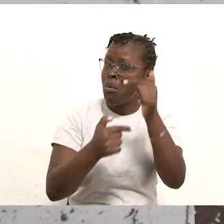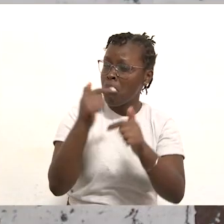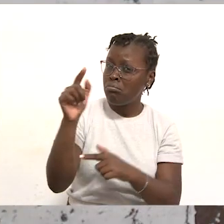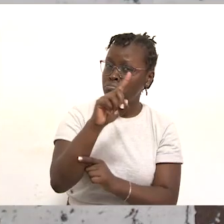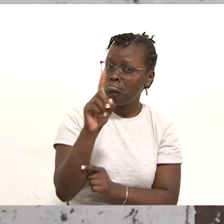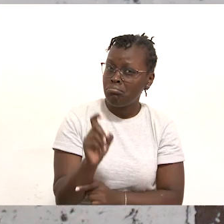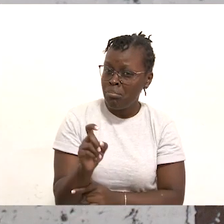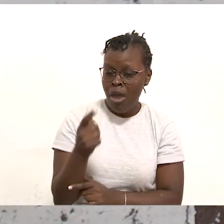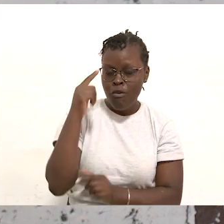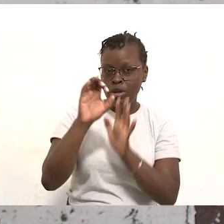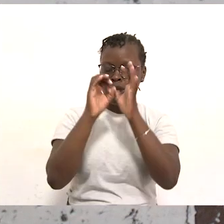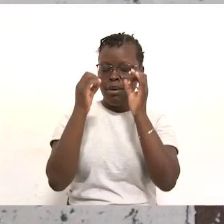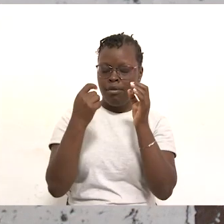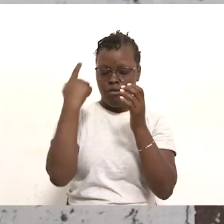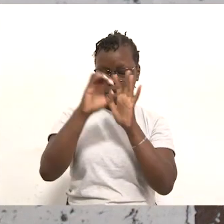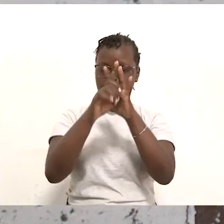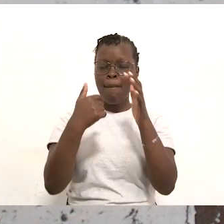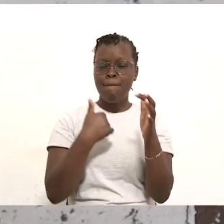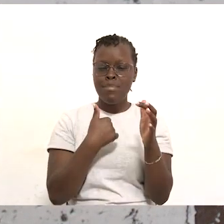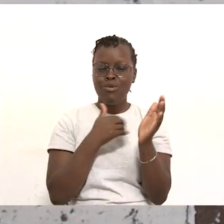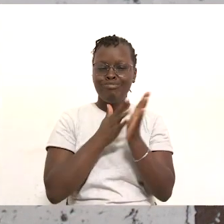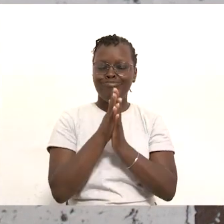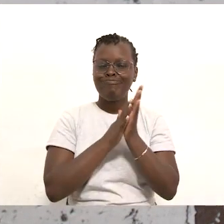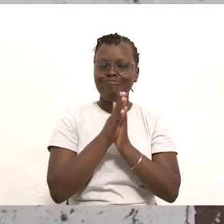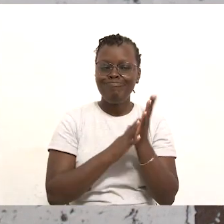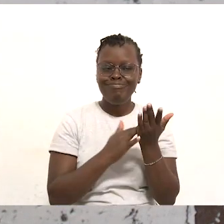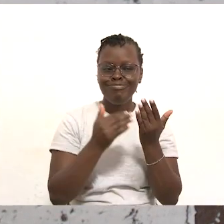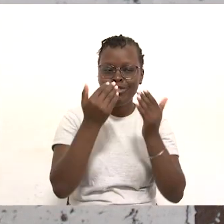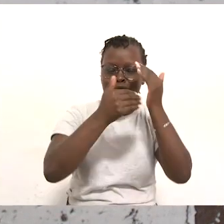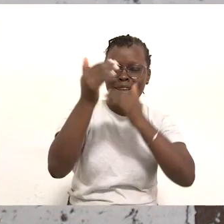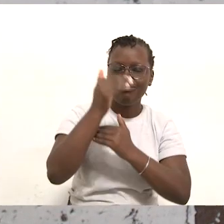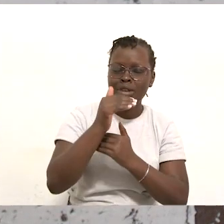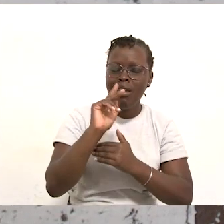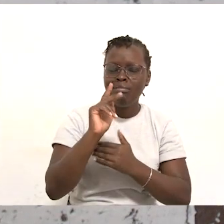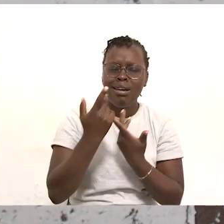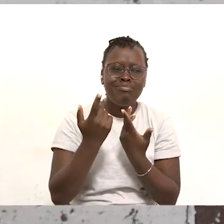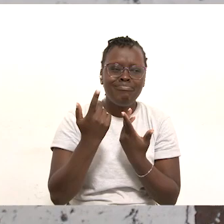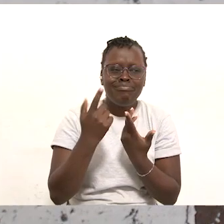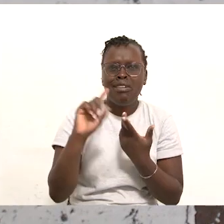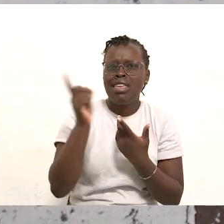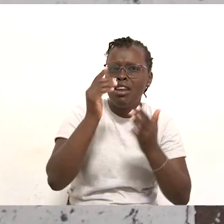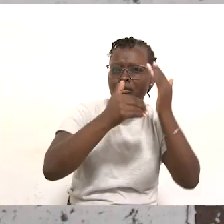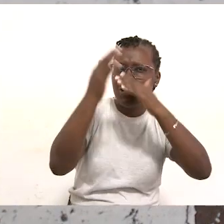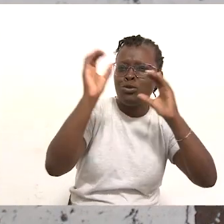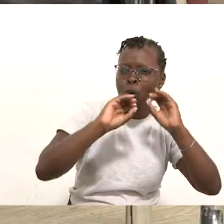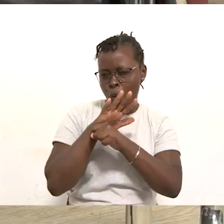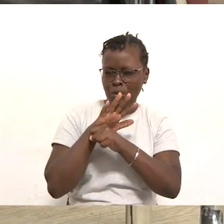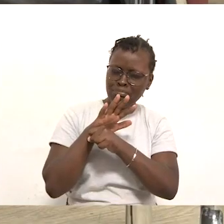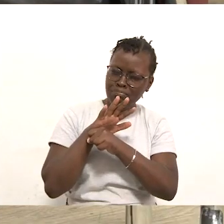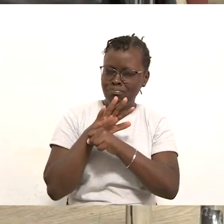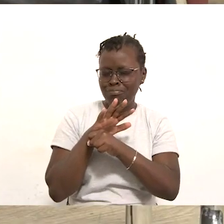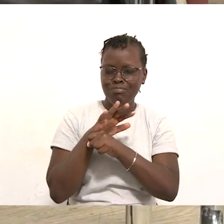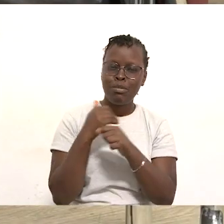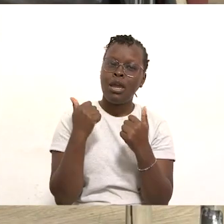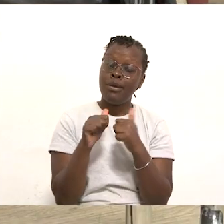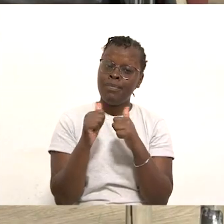of learning at secondary or even primary, where now the option for e-learning might be available for our younger learners? When